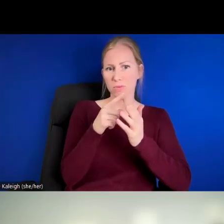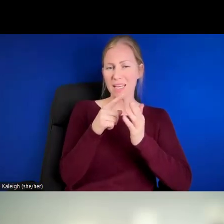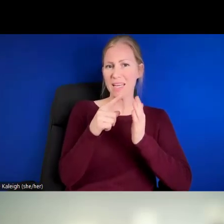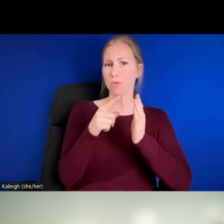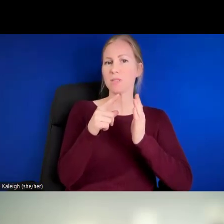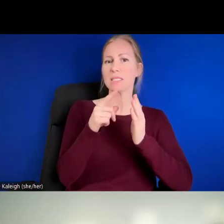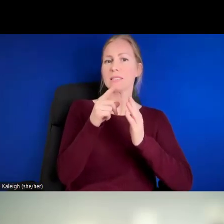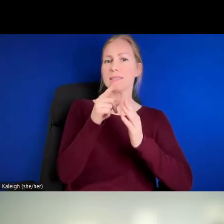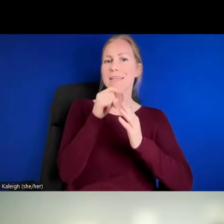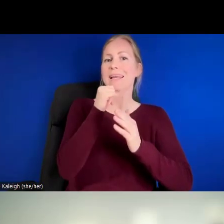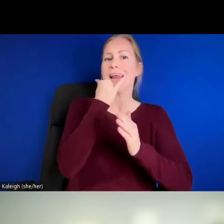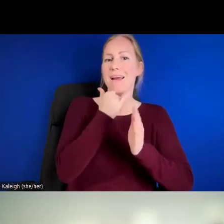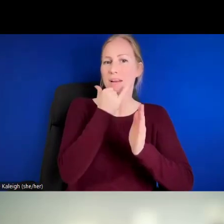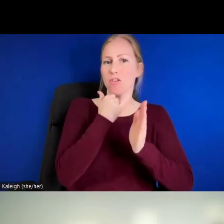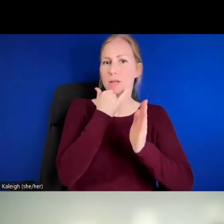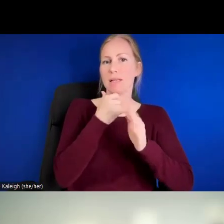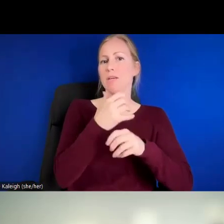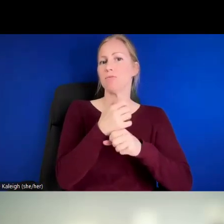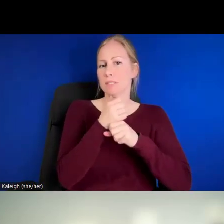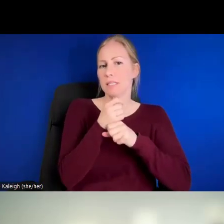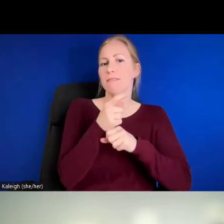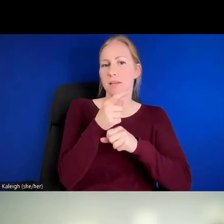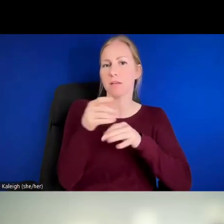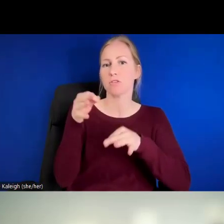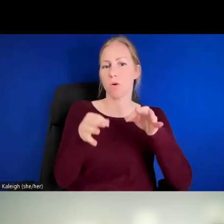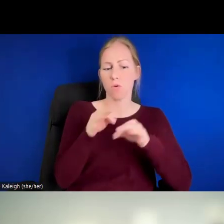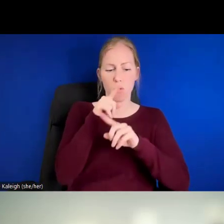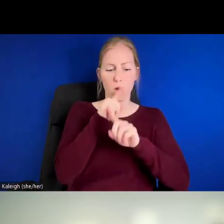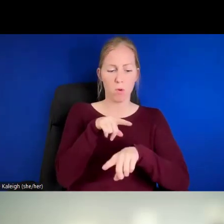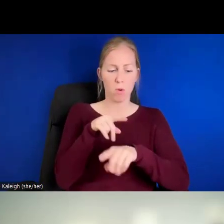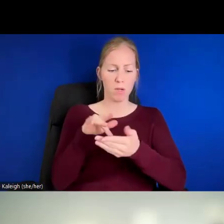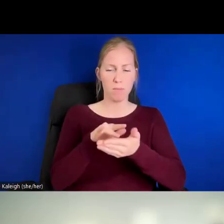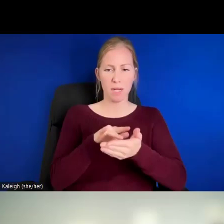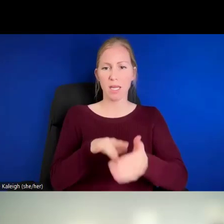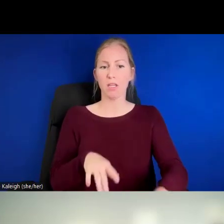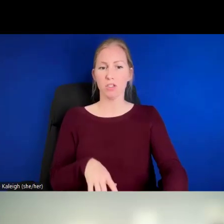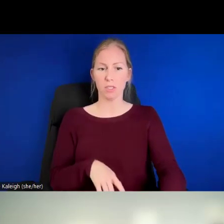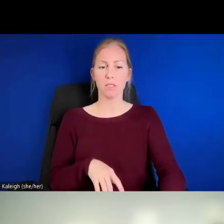indicating not only an incorrect